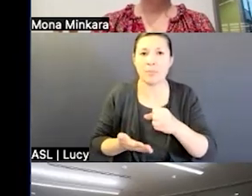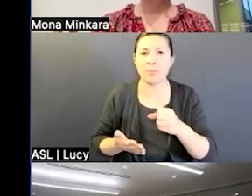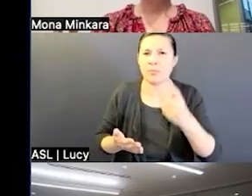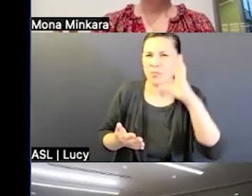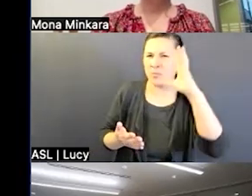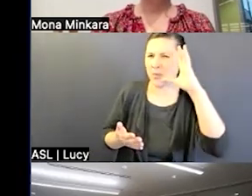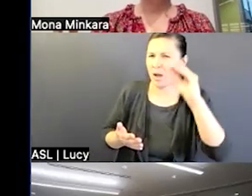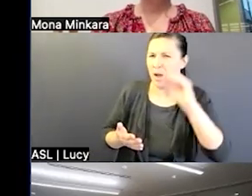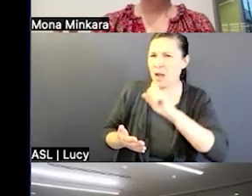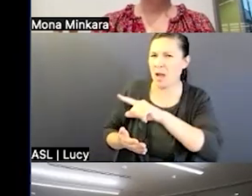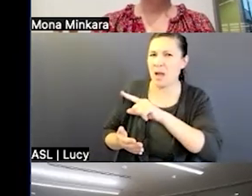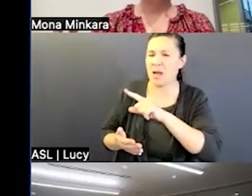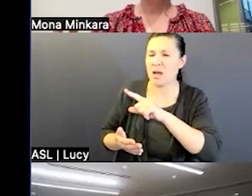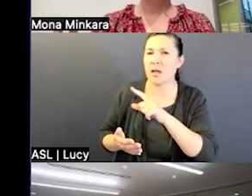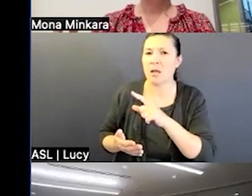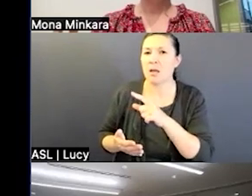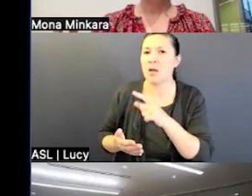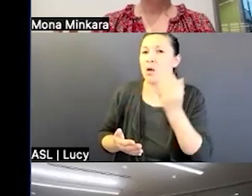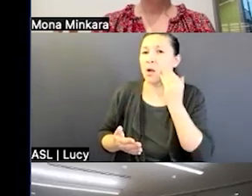like different types of like